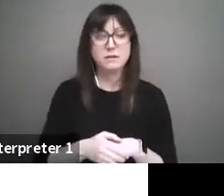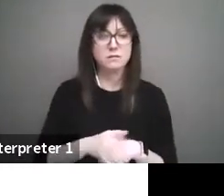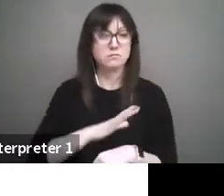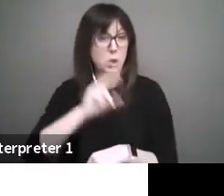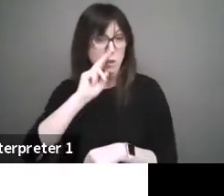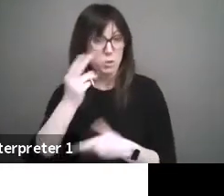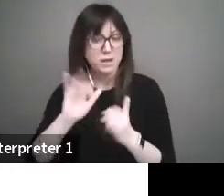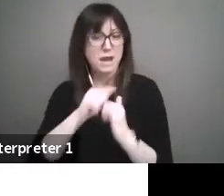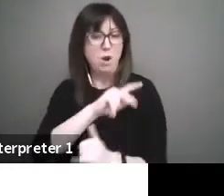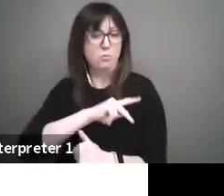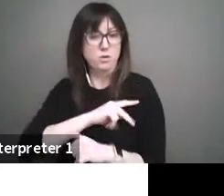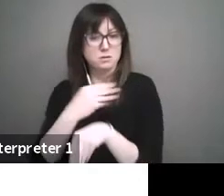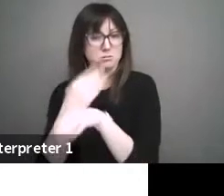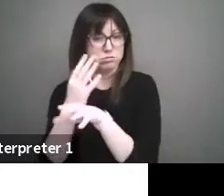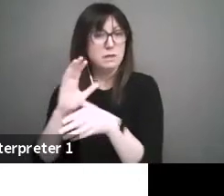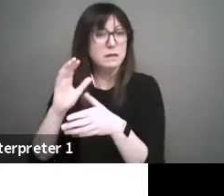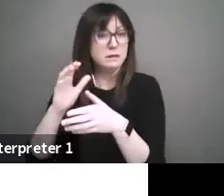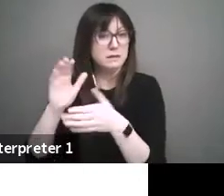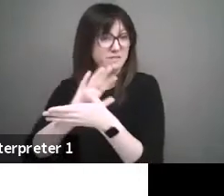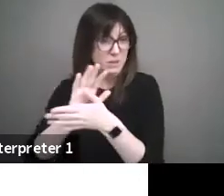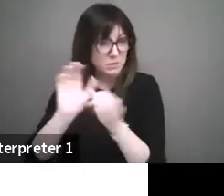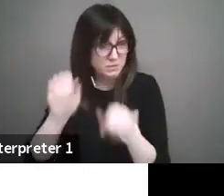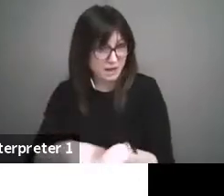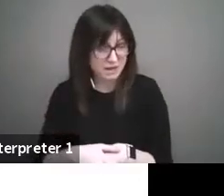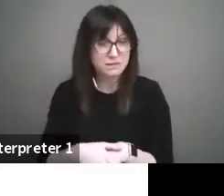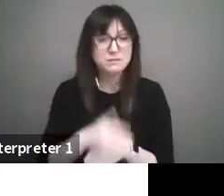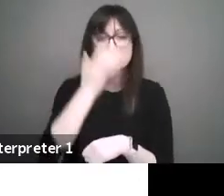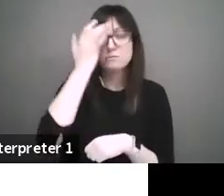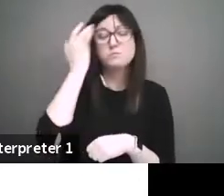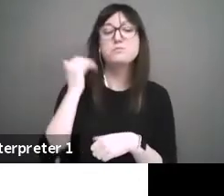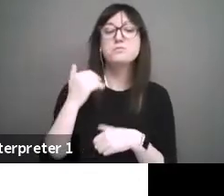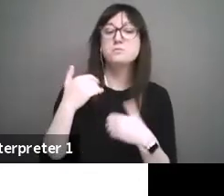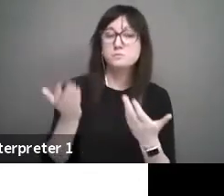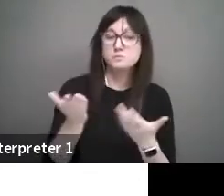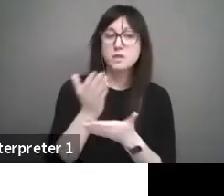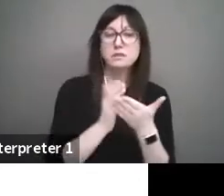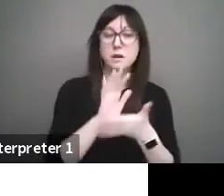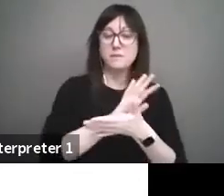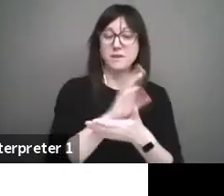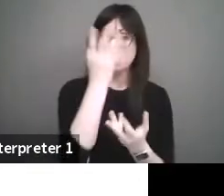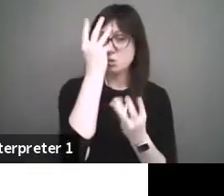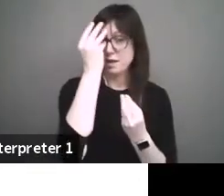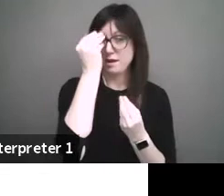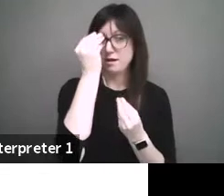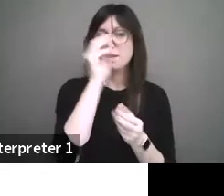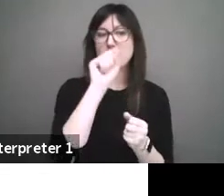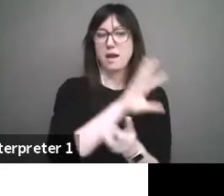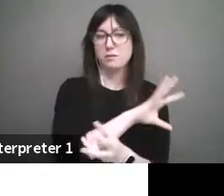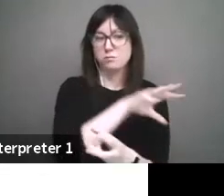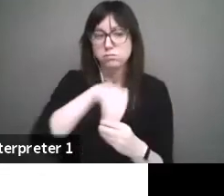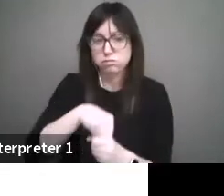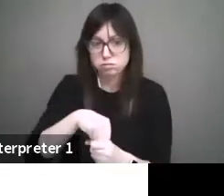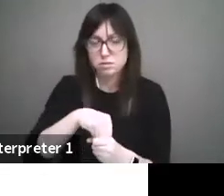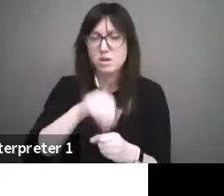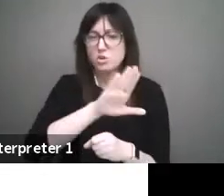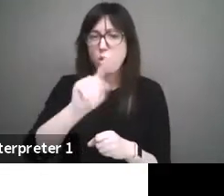with personalized video. We can actually integrate video data to multiple tools your company is already